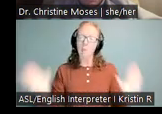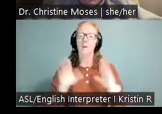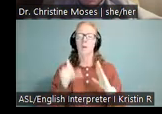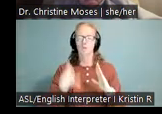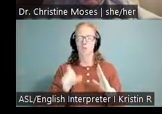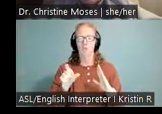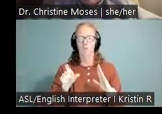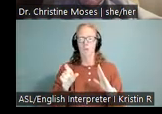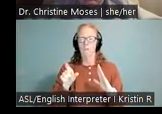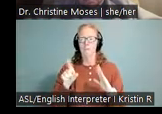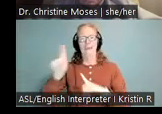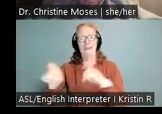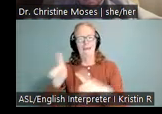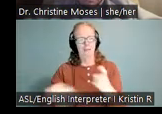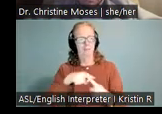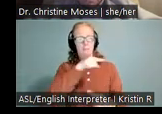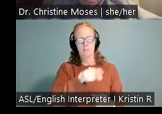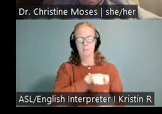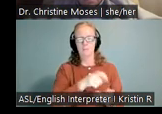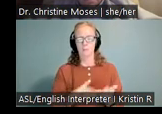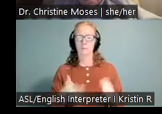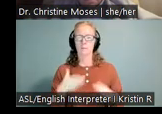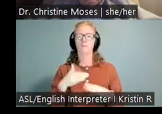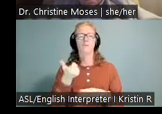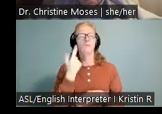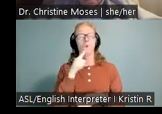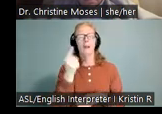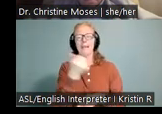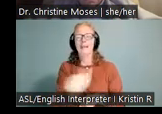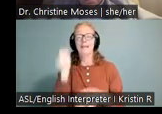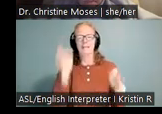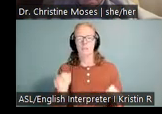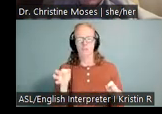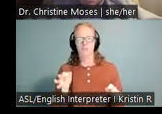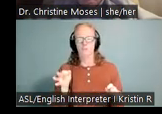be consulted, particularly before decisions are made.